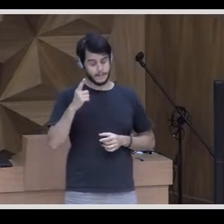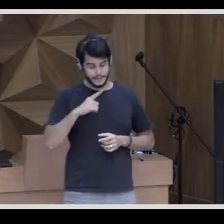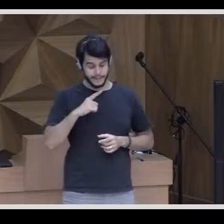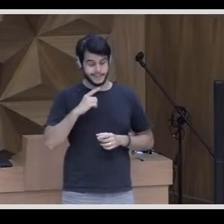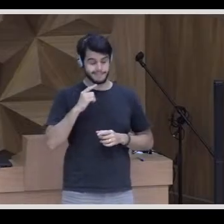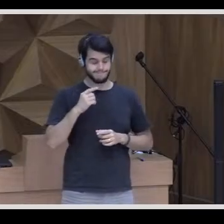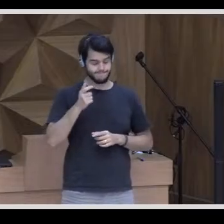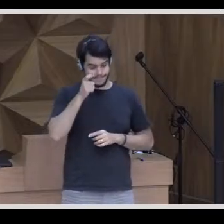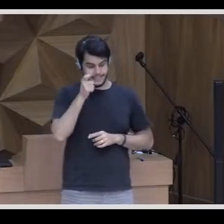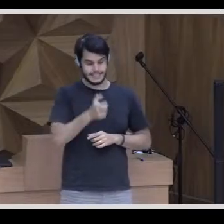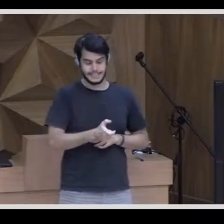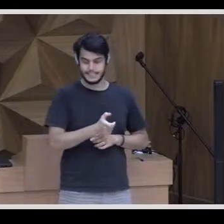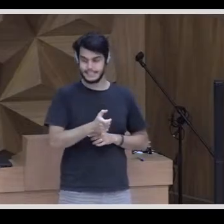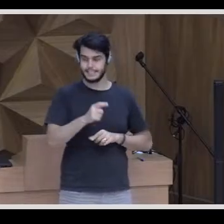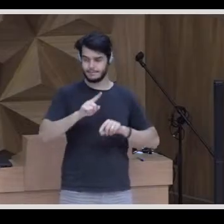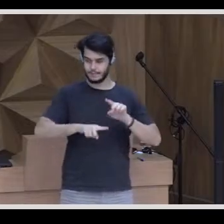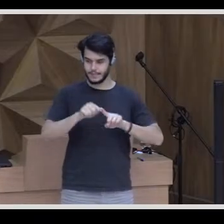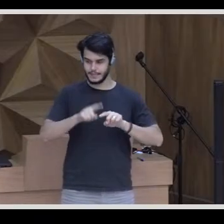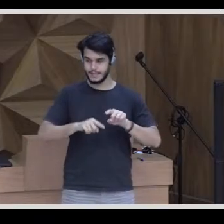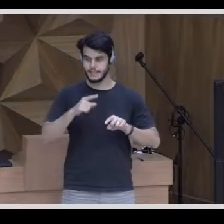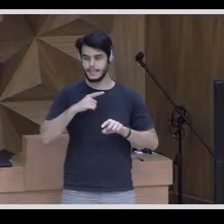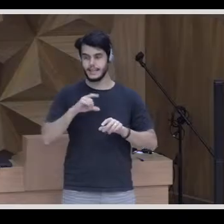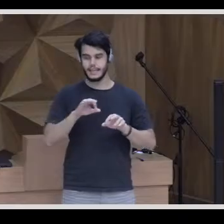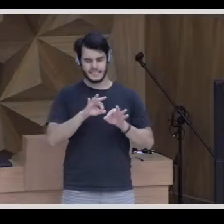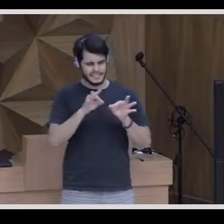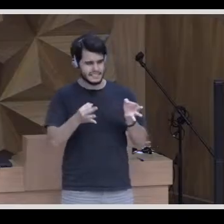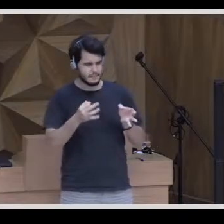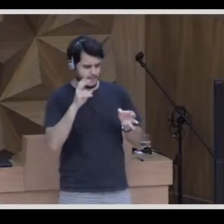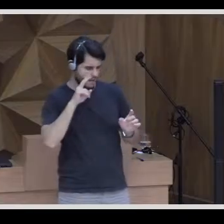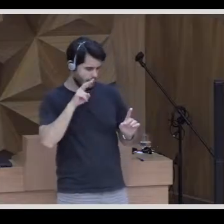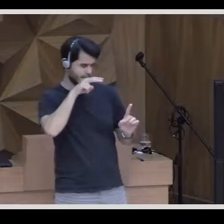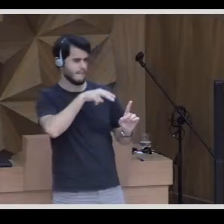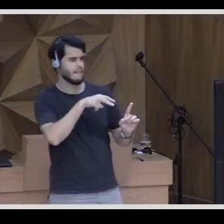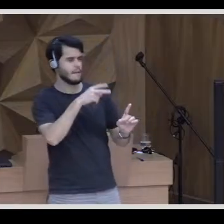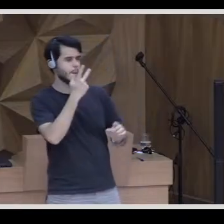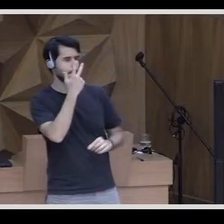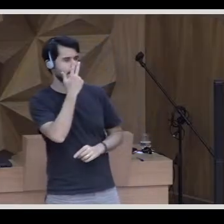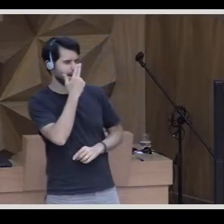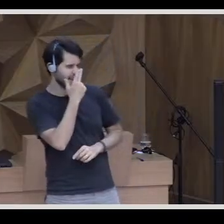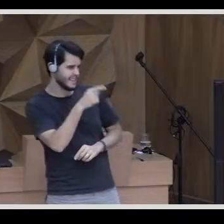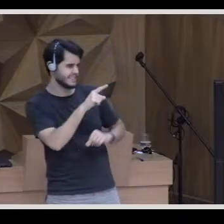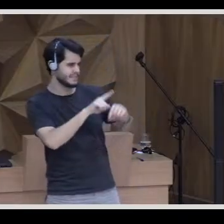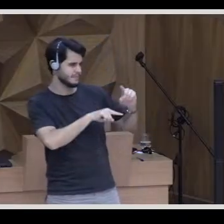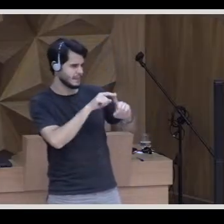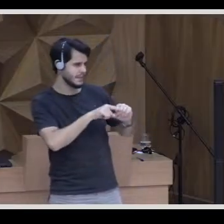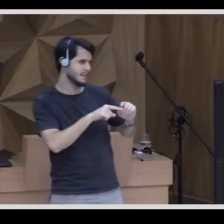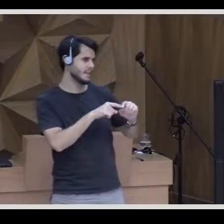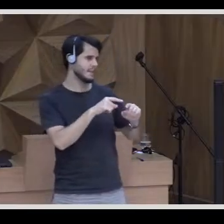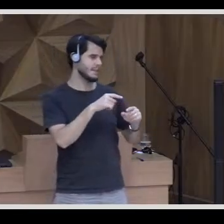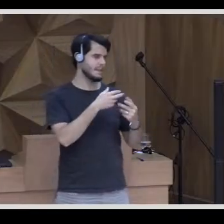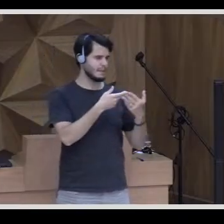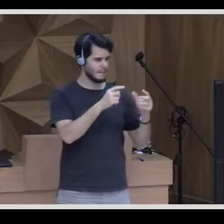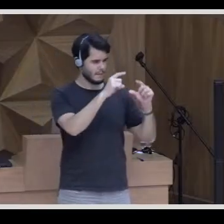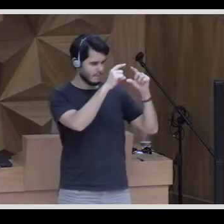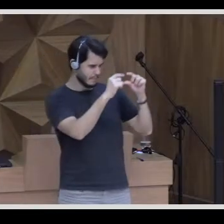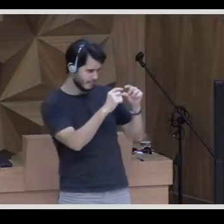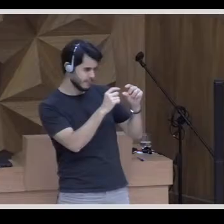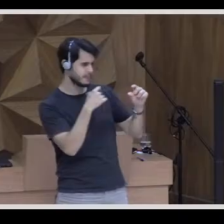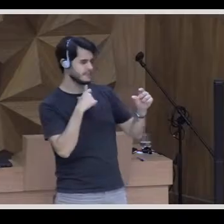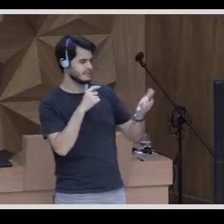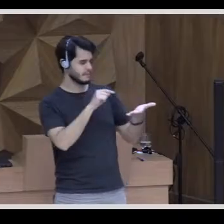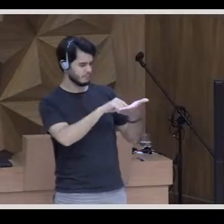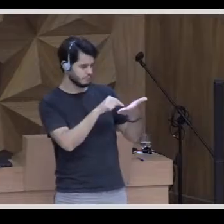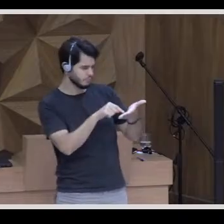firstly, they look very simple. They typically have small numbers of buttons and small screens, and they're designed to